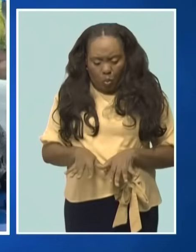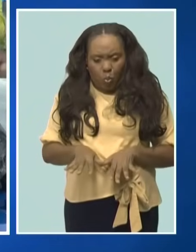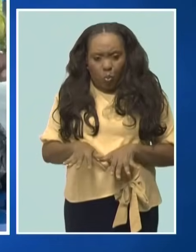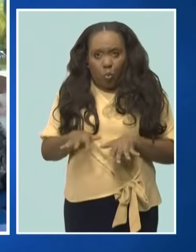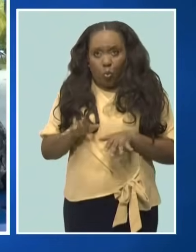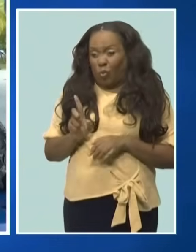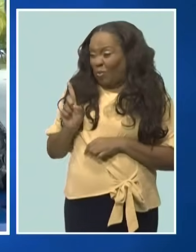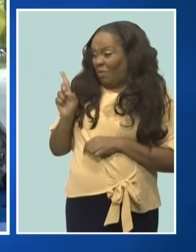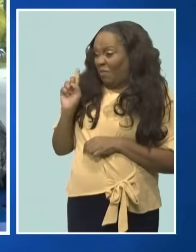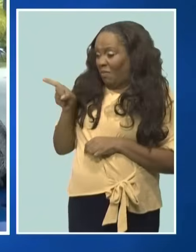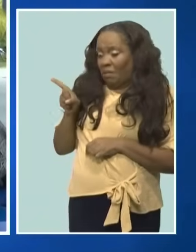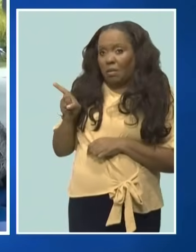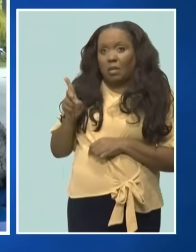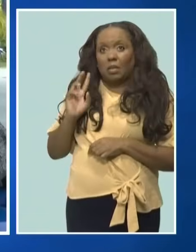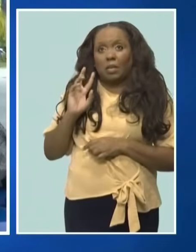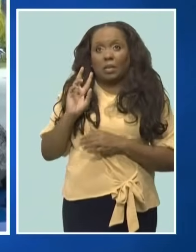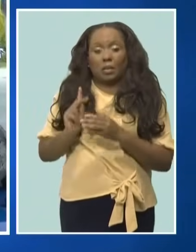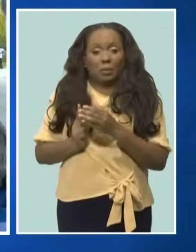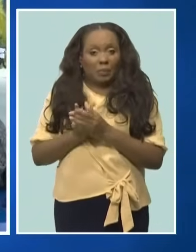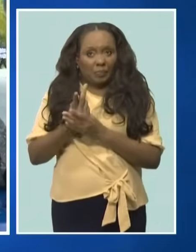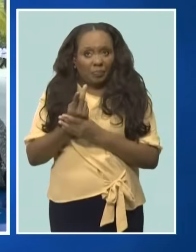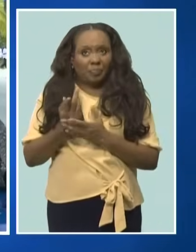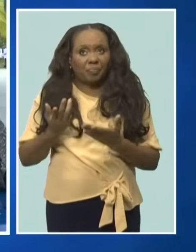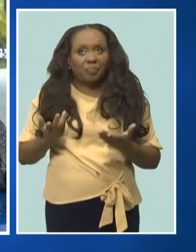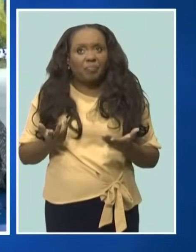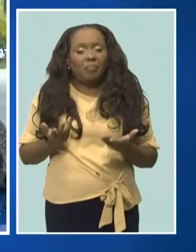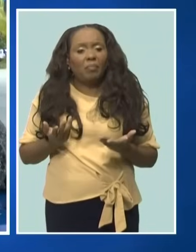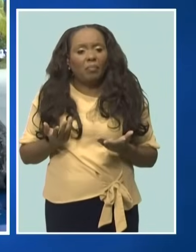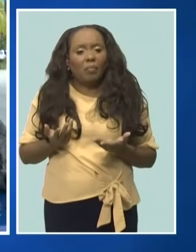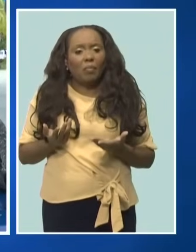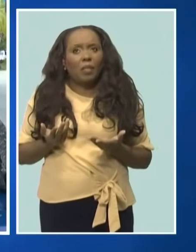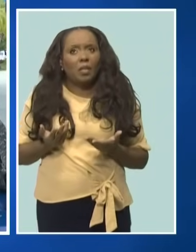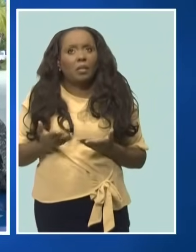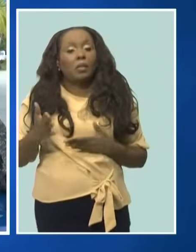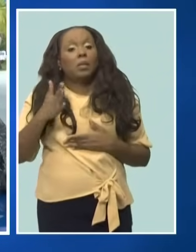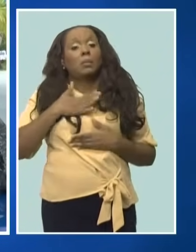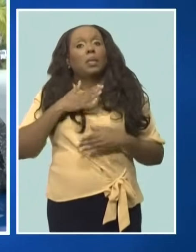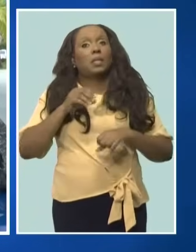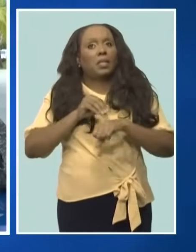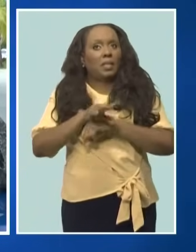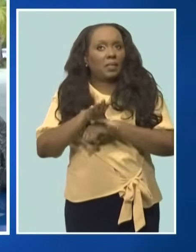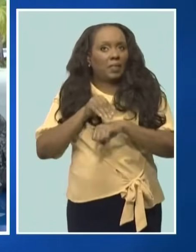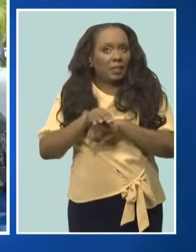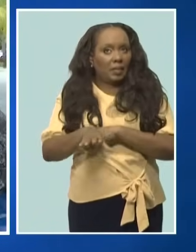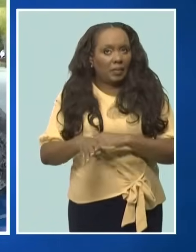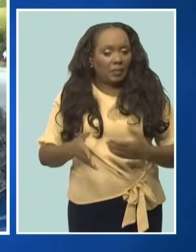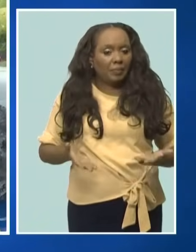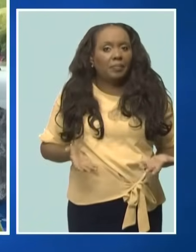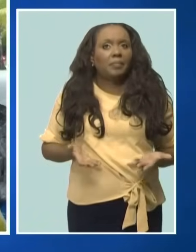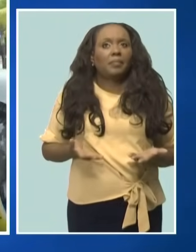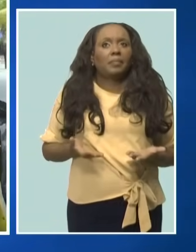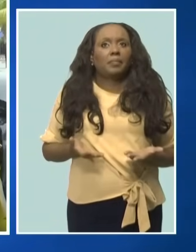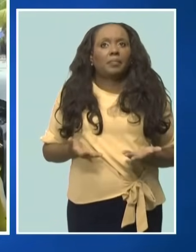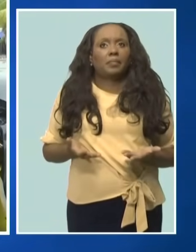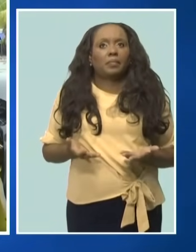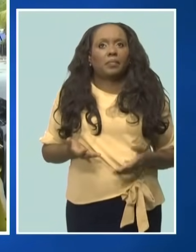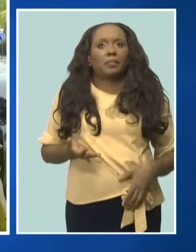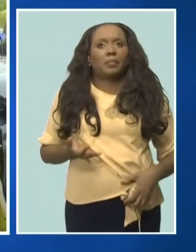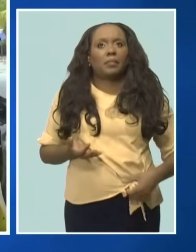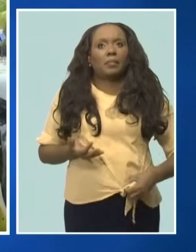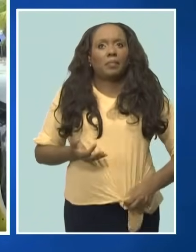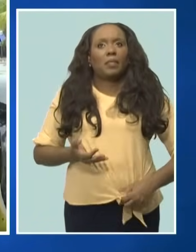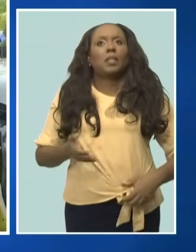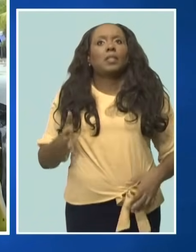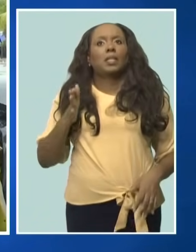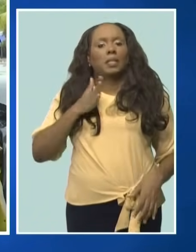have this sort of catchment in them, right? So my advice, this is my advice, right? But it's not for a decision or whatever,